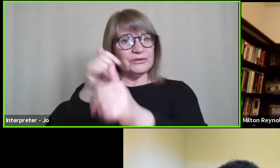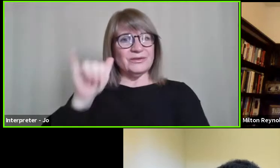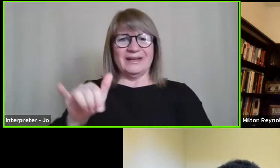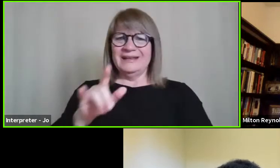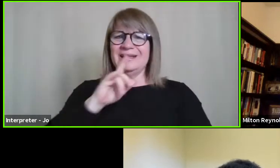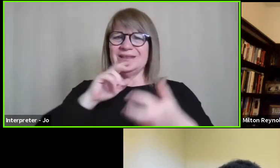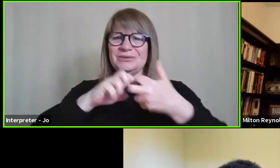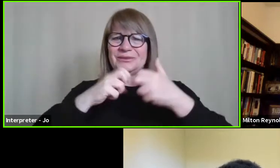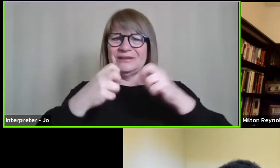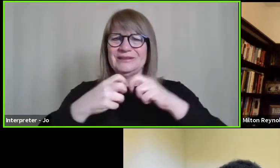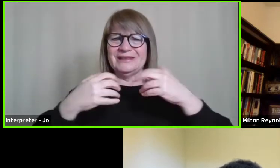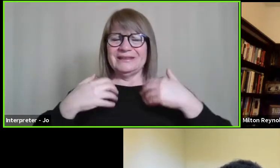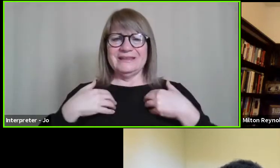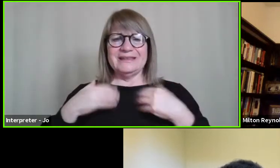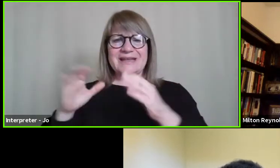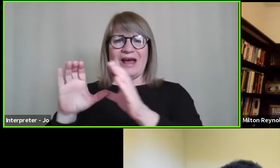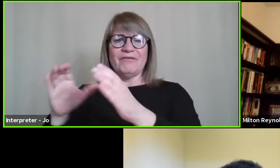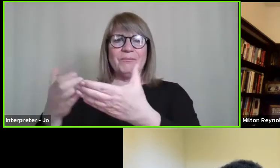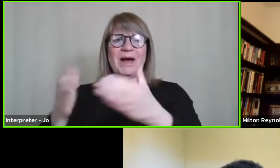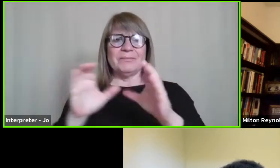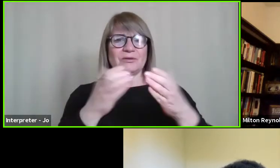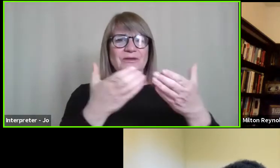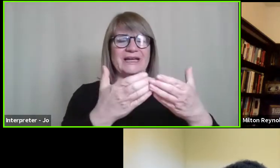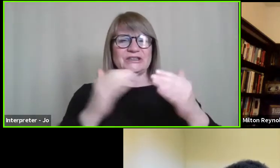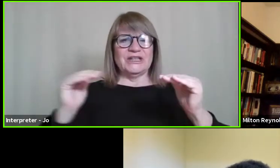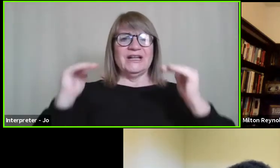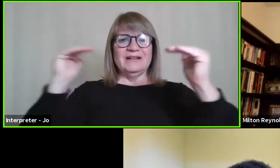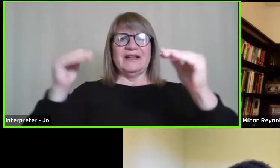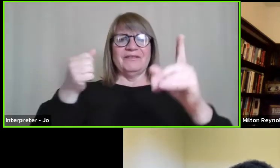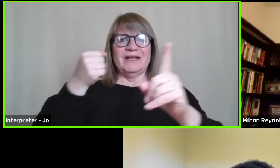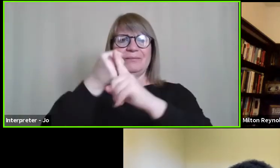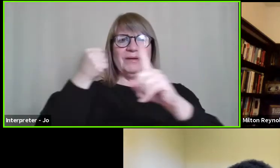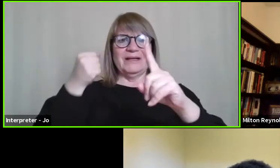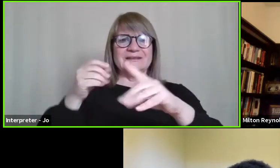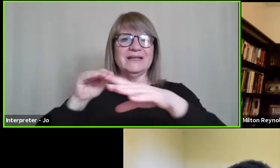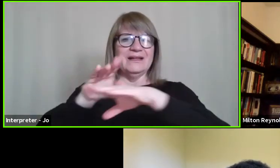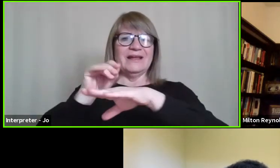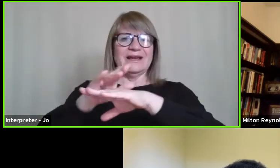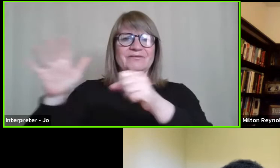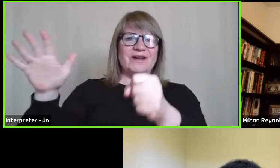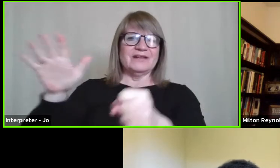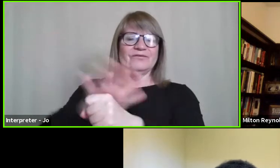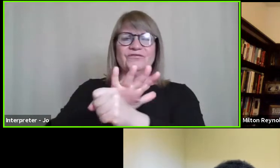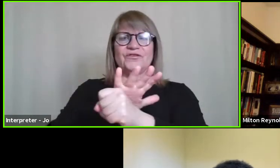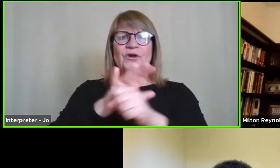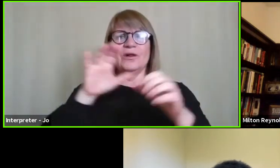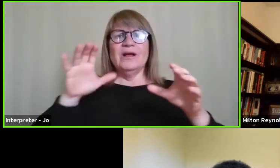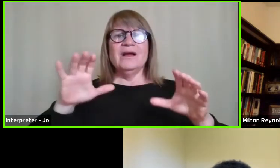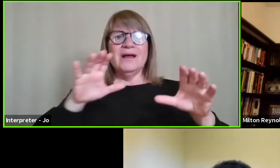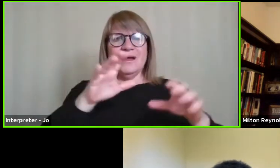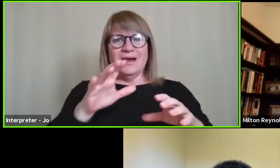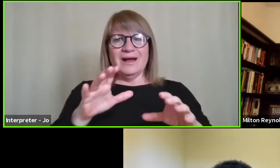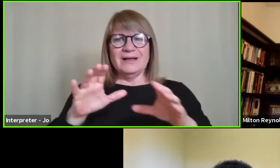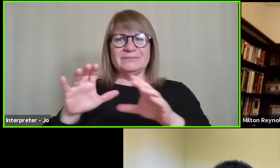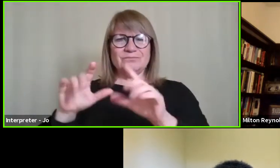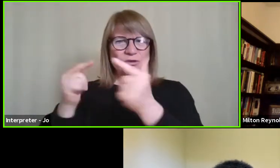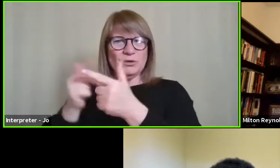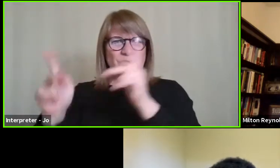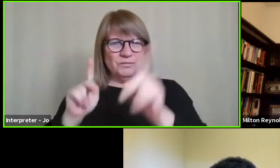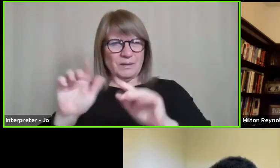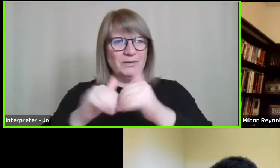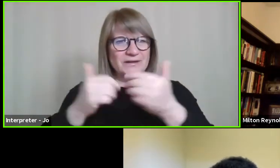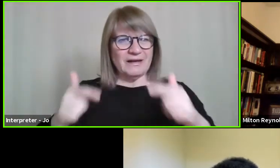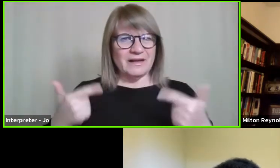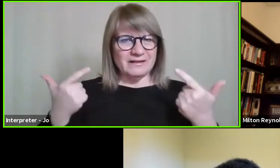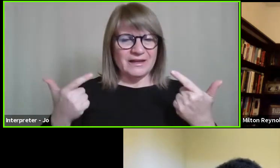have population level um impacts that can affect the way how entire populations live so this is to say that um on the one hand